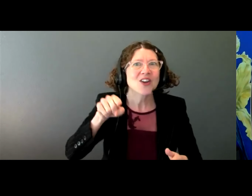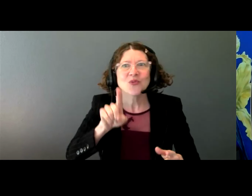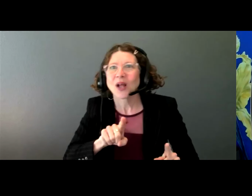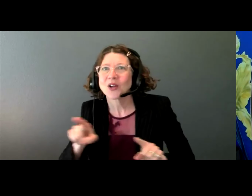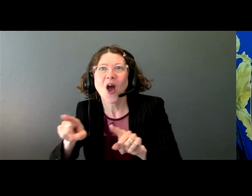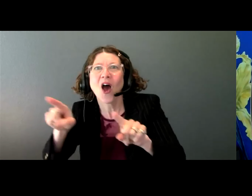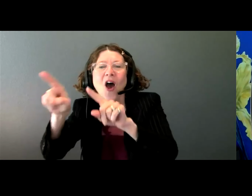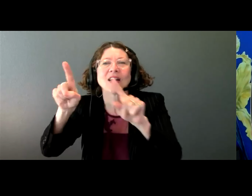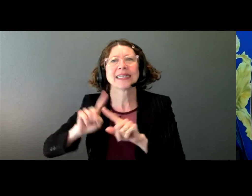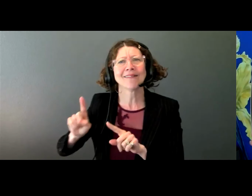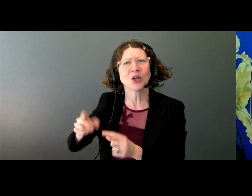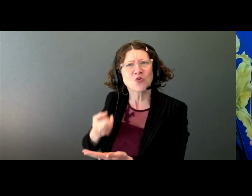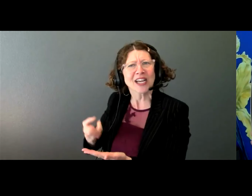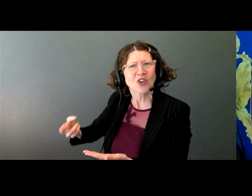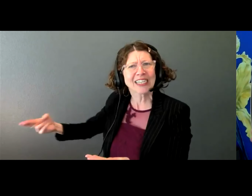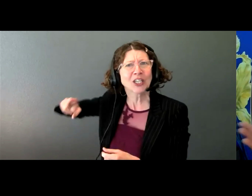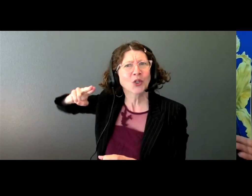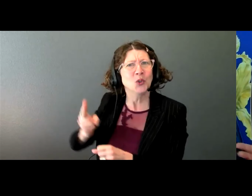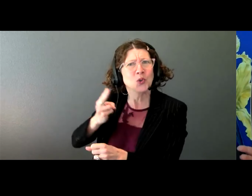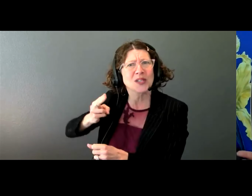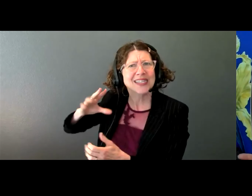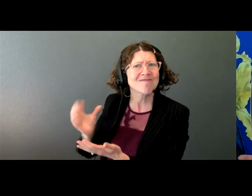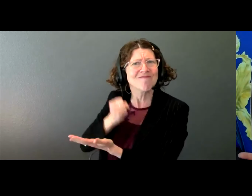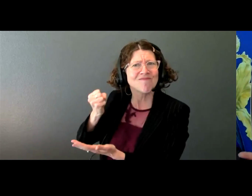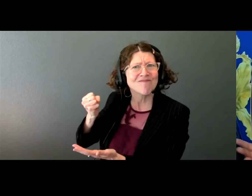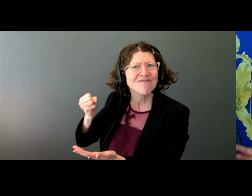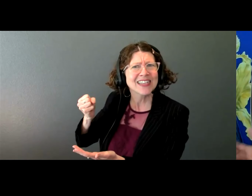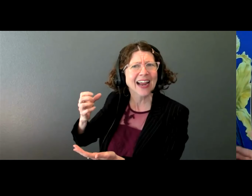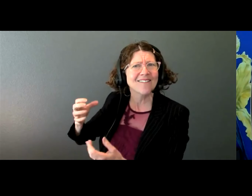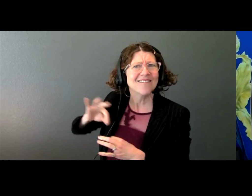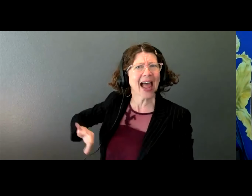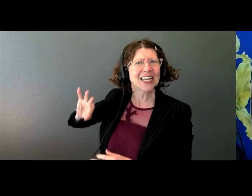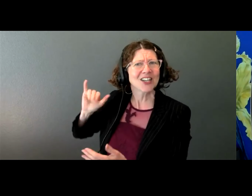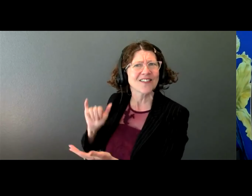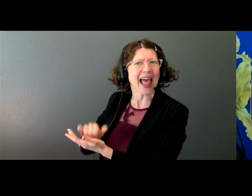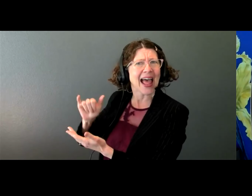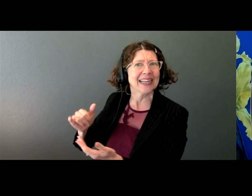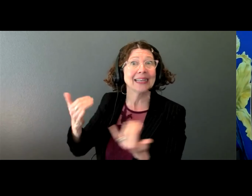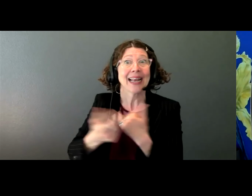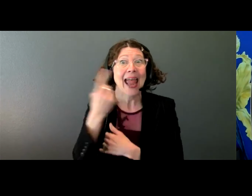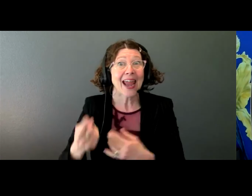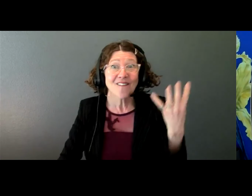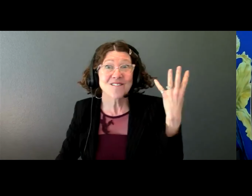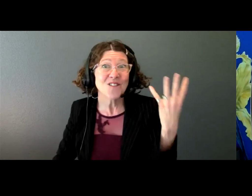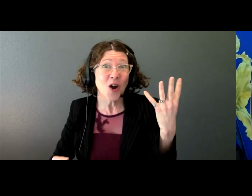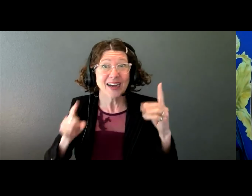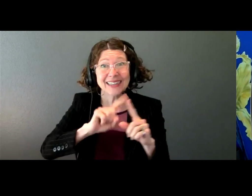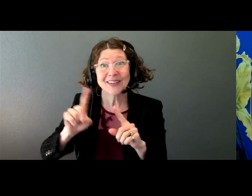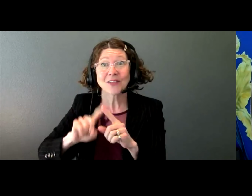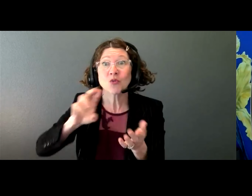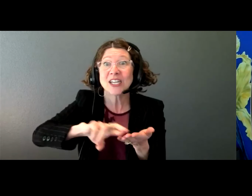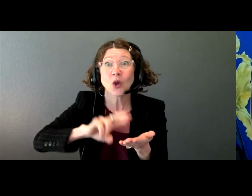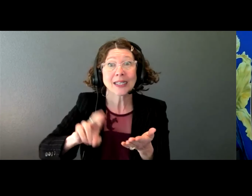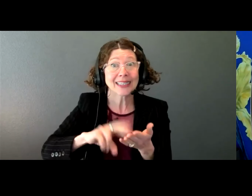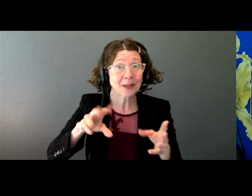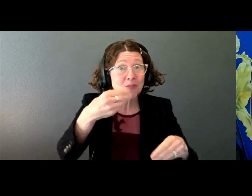with the great amount of people that have presented today for resources to be able to explore more and